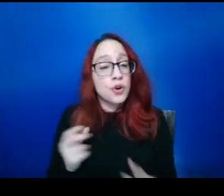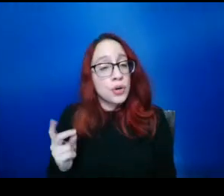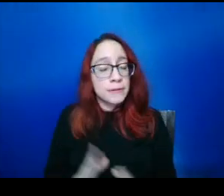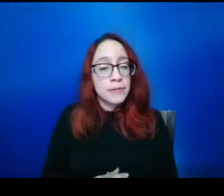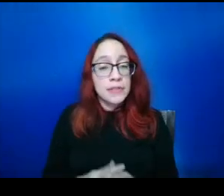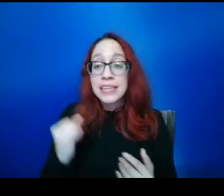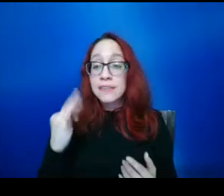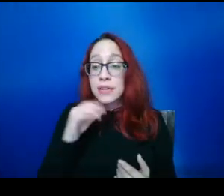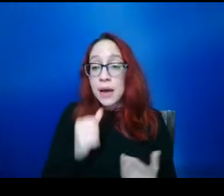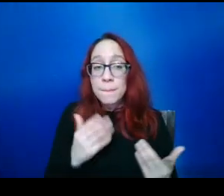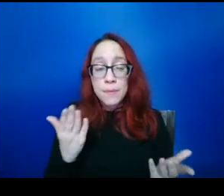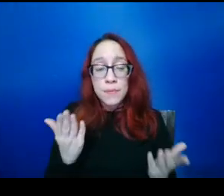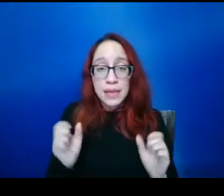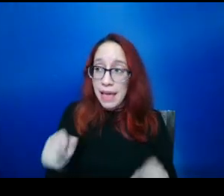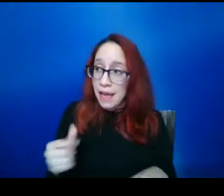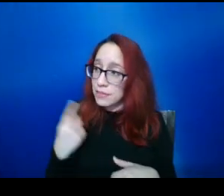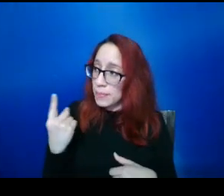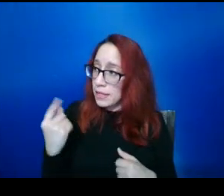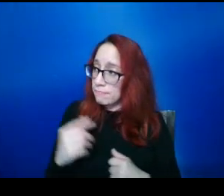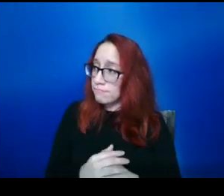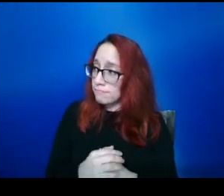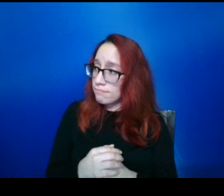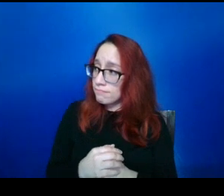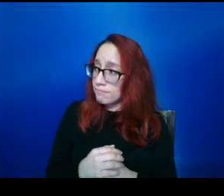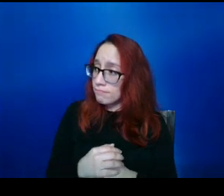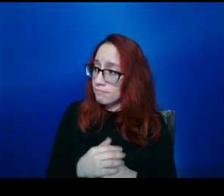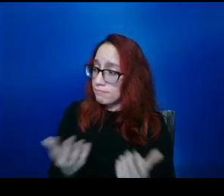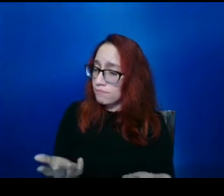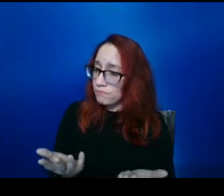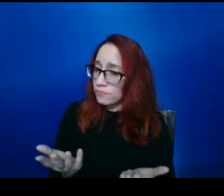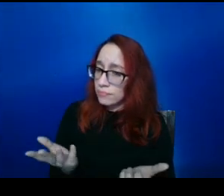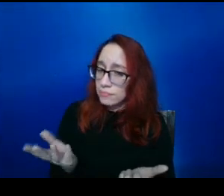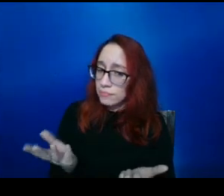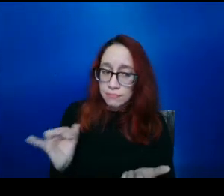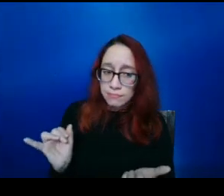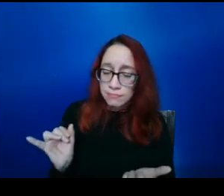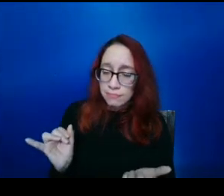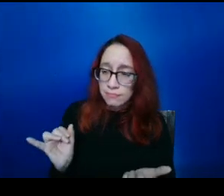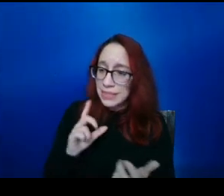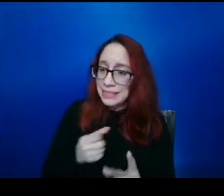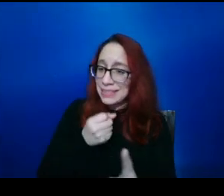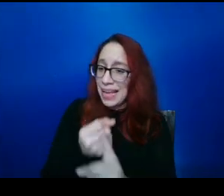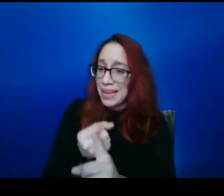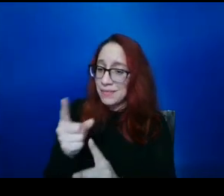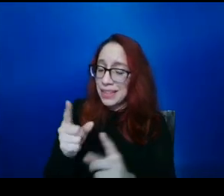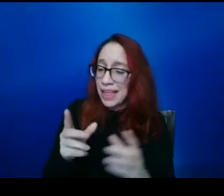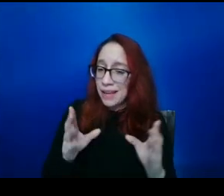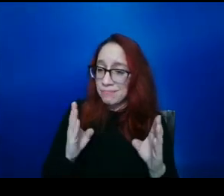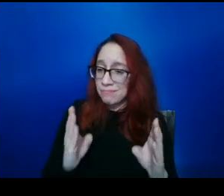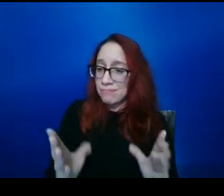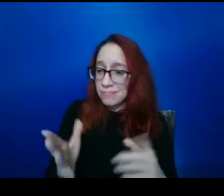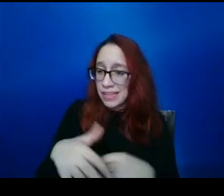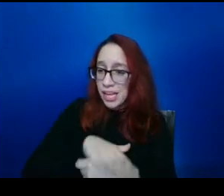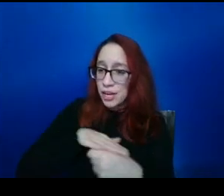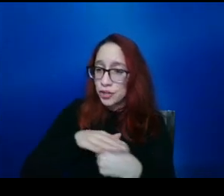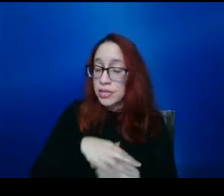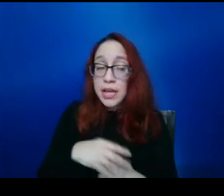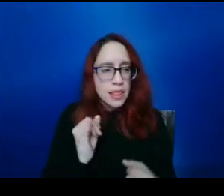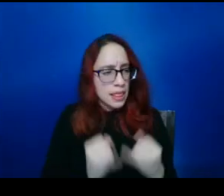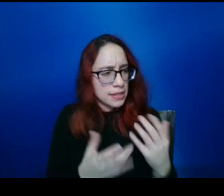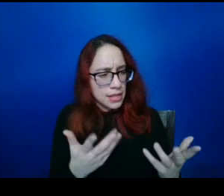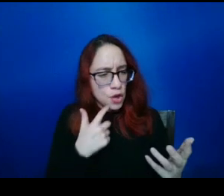But if not, maybe we can have something that is assigned to that corridor. All right. And the last item I heard